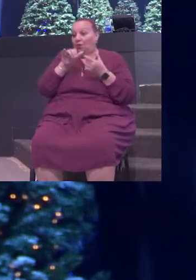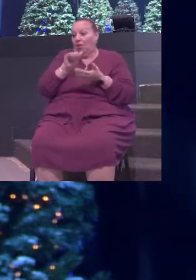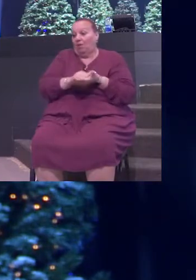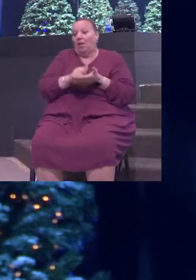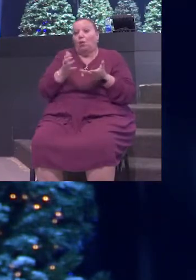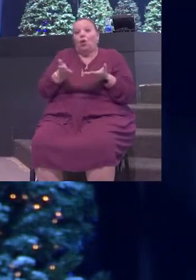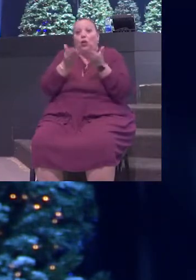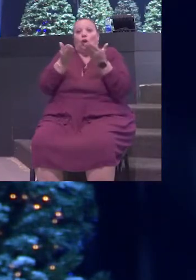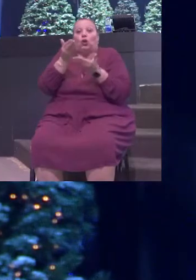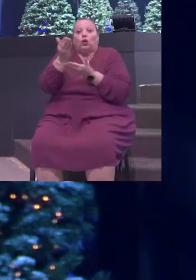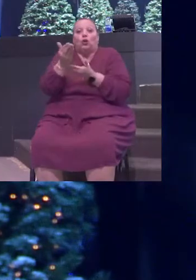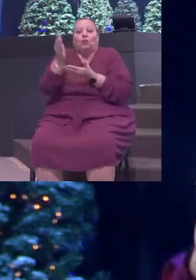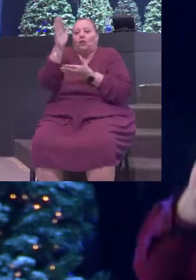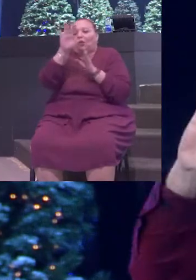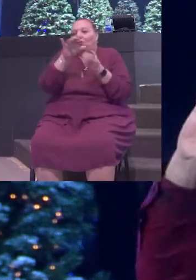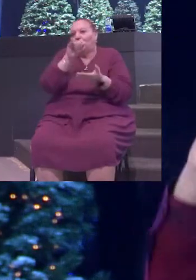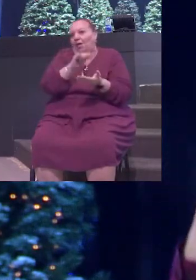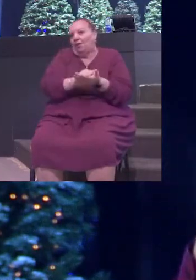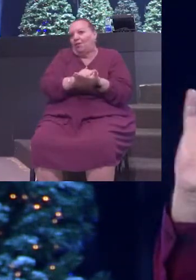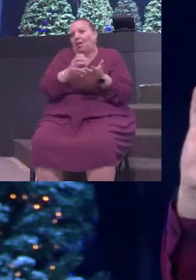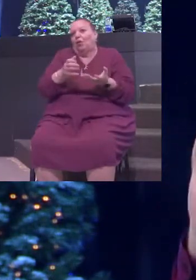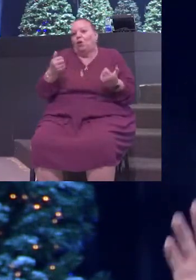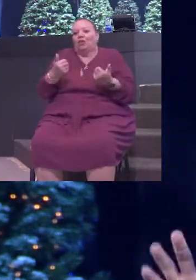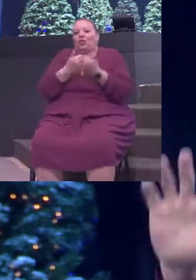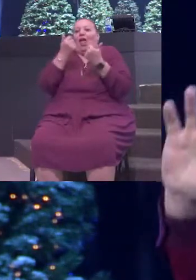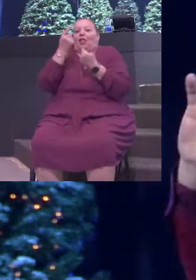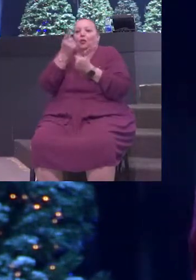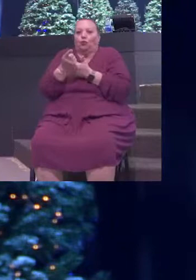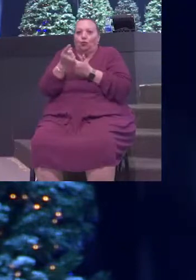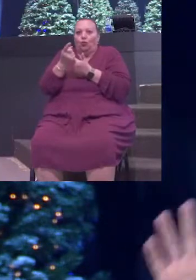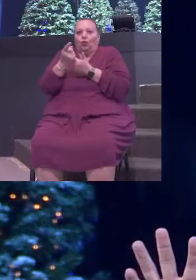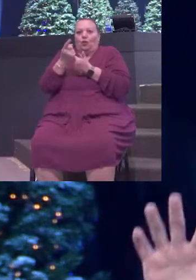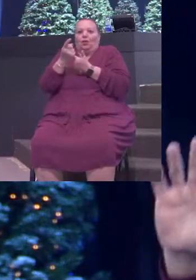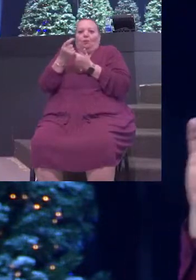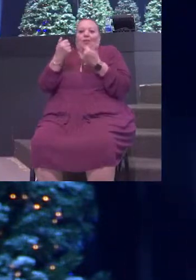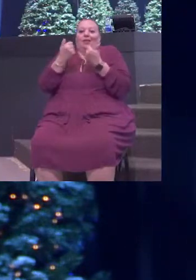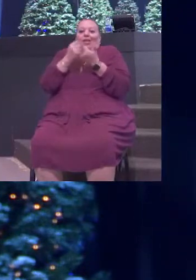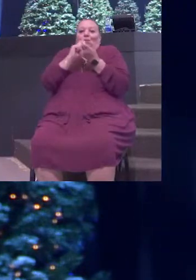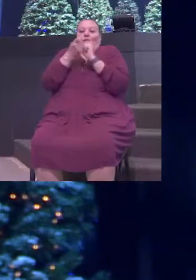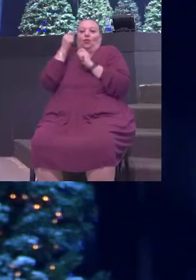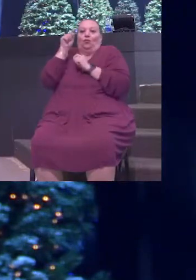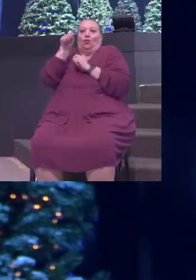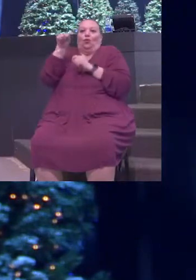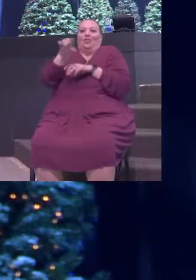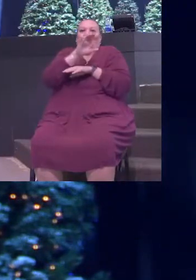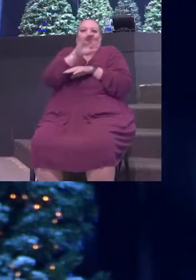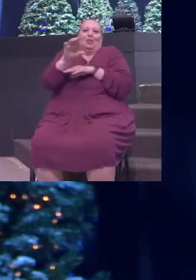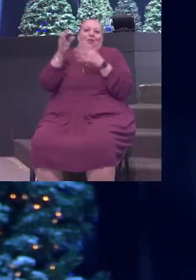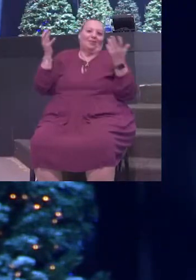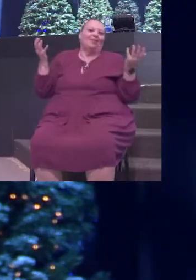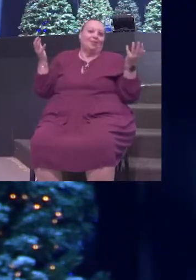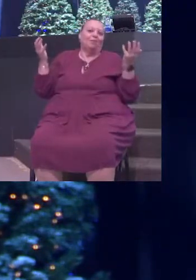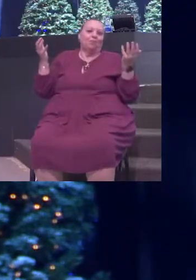I want to encourage you. And if you've never done this, I want to challenge you. It could be the game changer for you this Christmas.